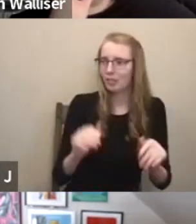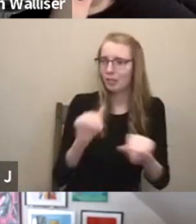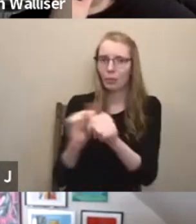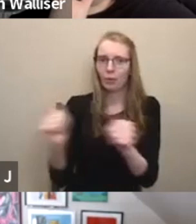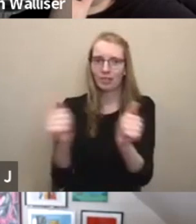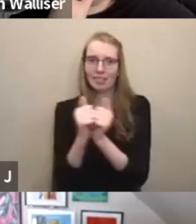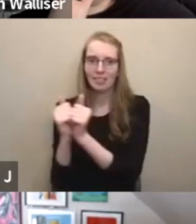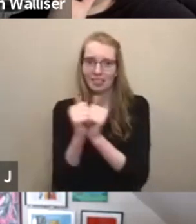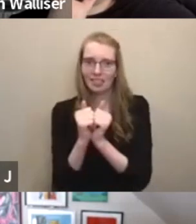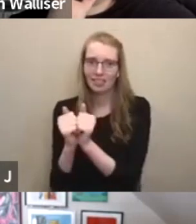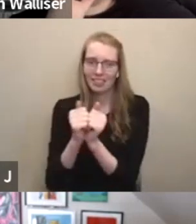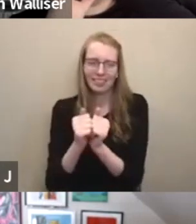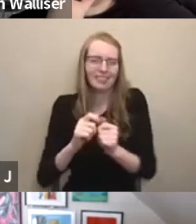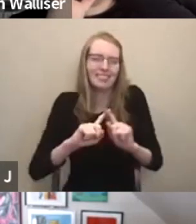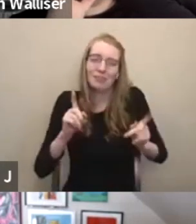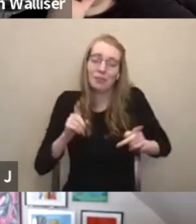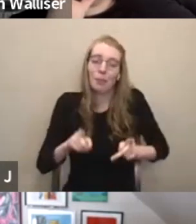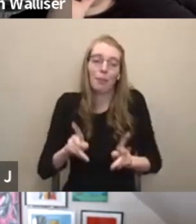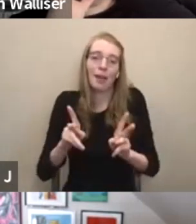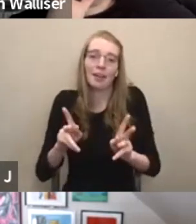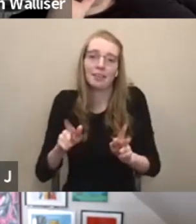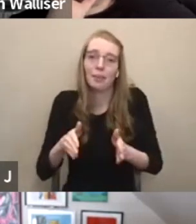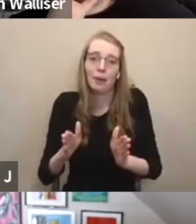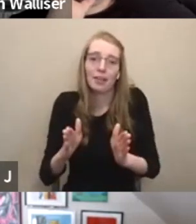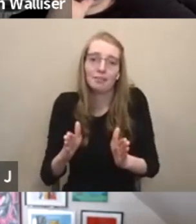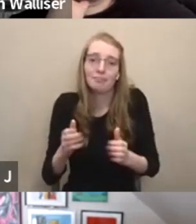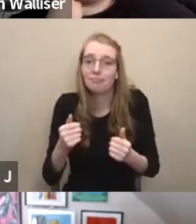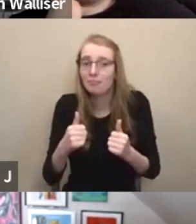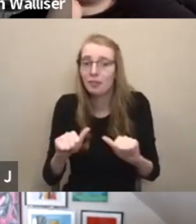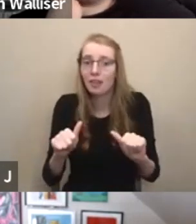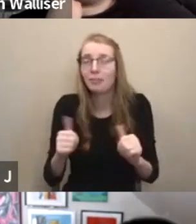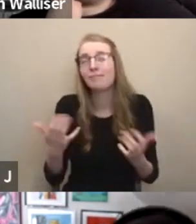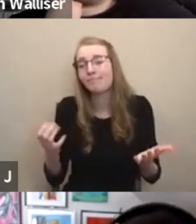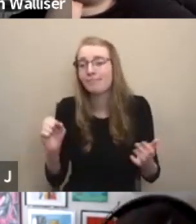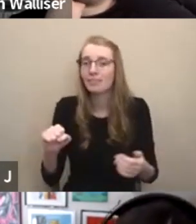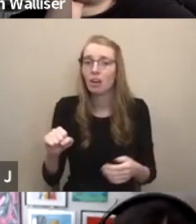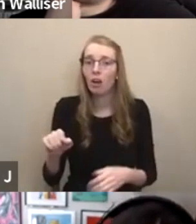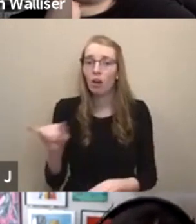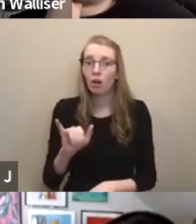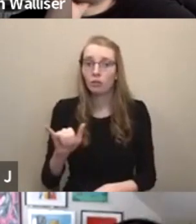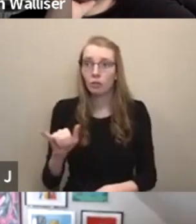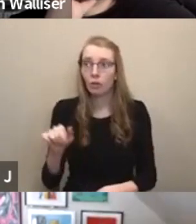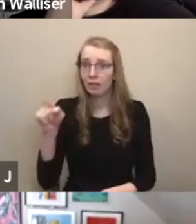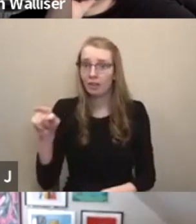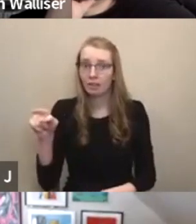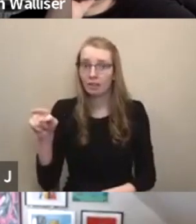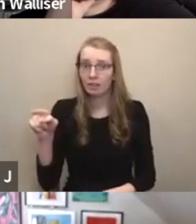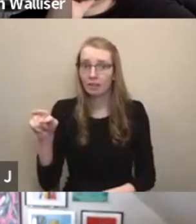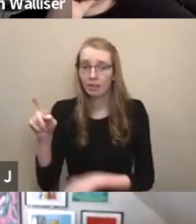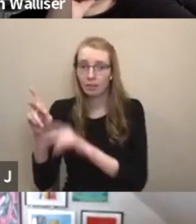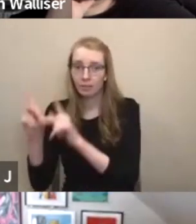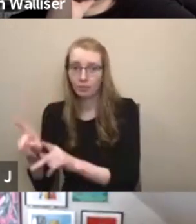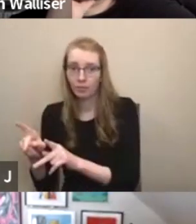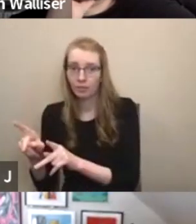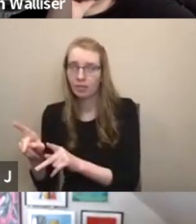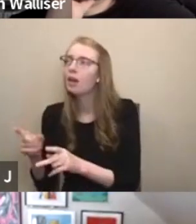different way of doing it, of course. But yeah. Oh, but Munish, that happened because